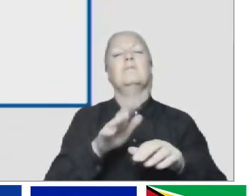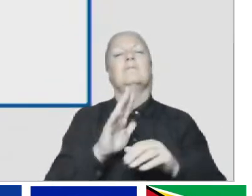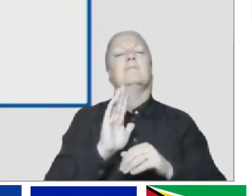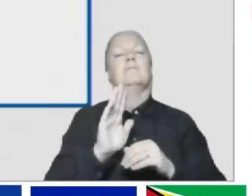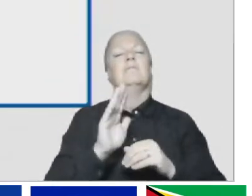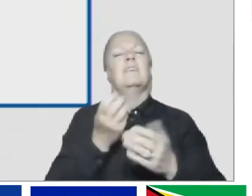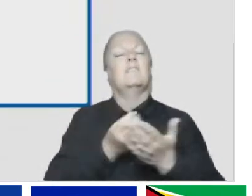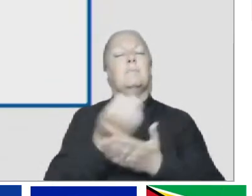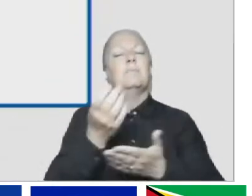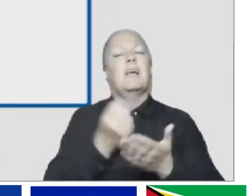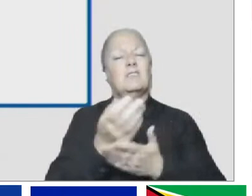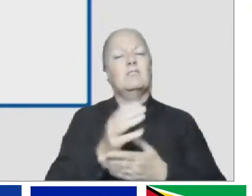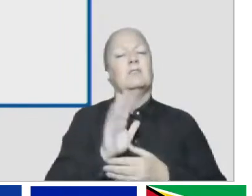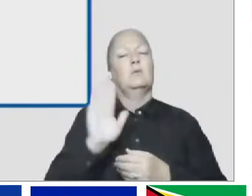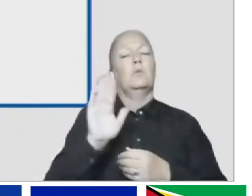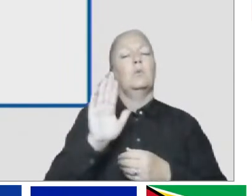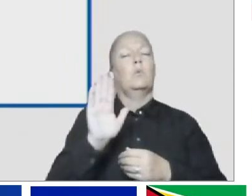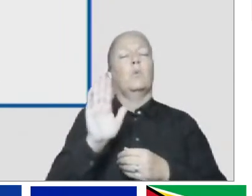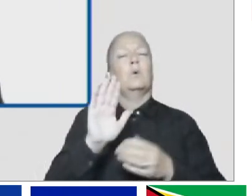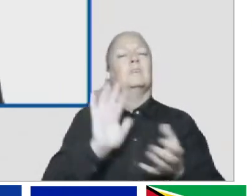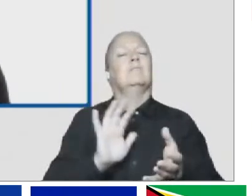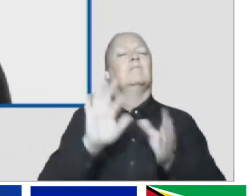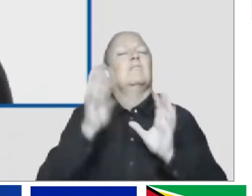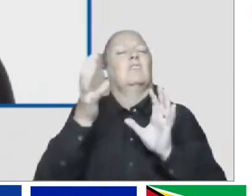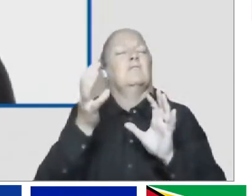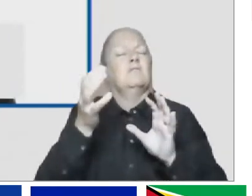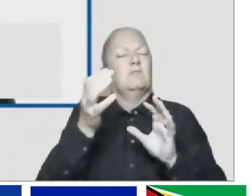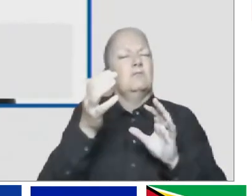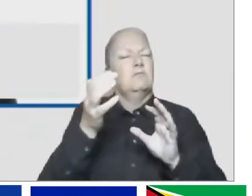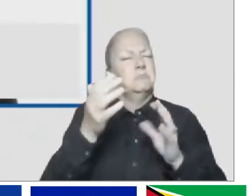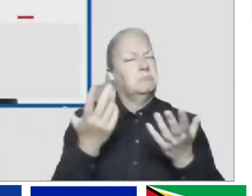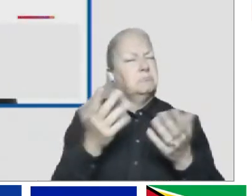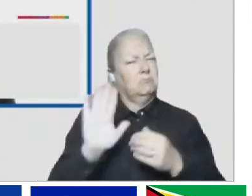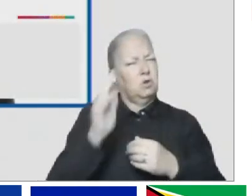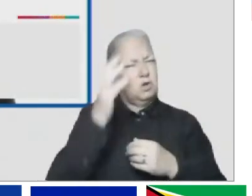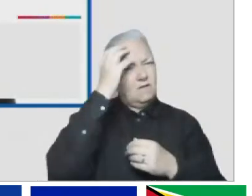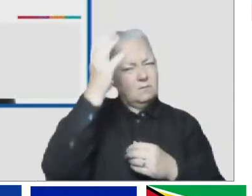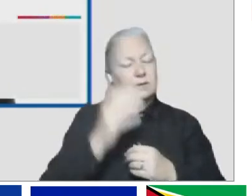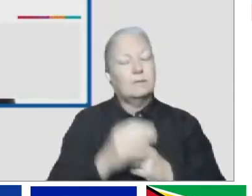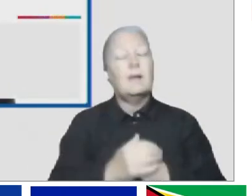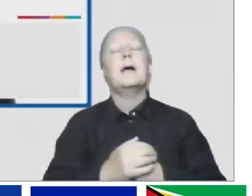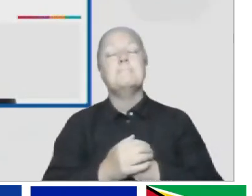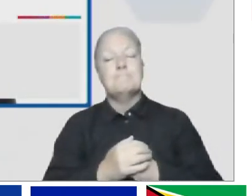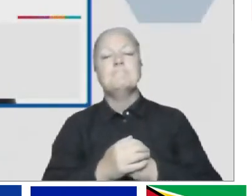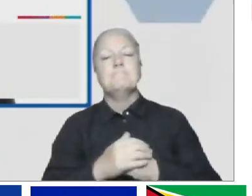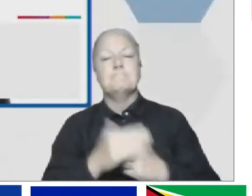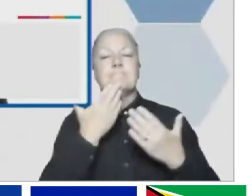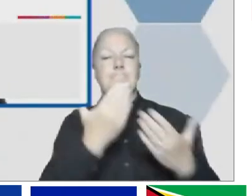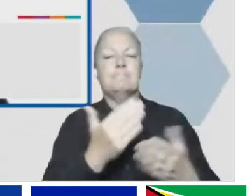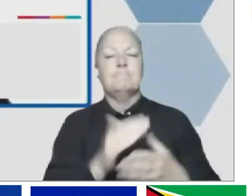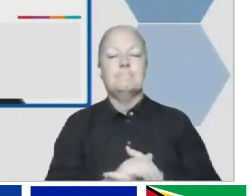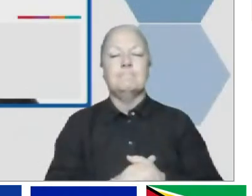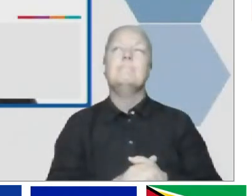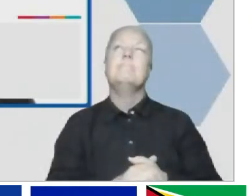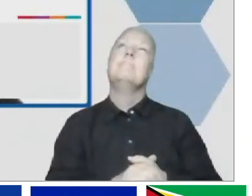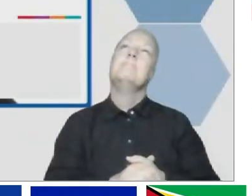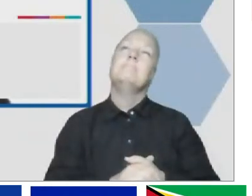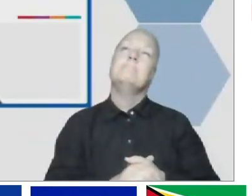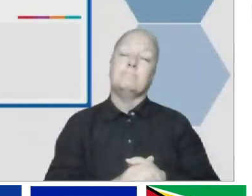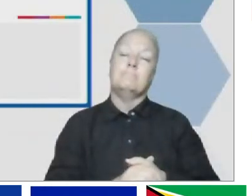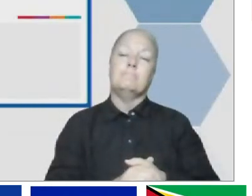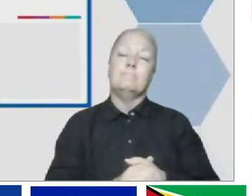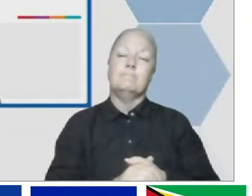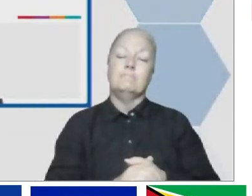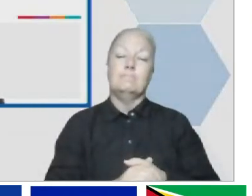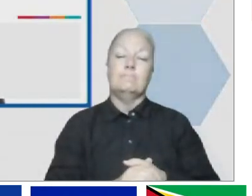All right, thank you. Thank you very much. We have utilized geospatial information